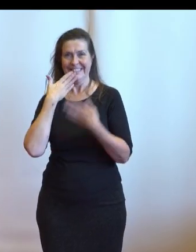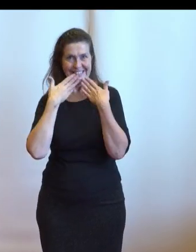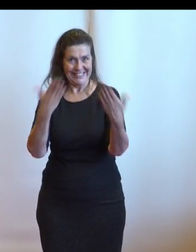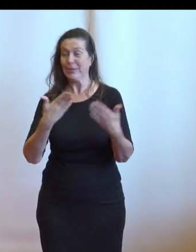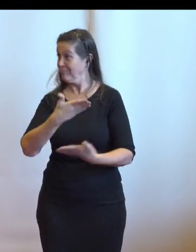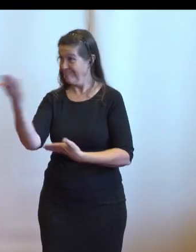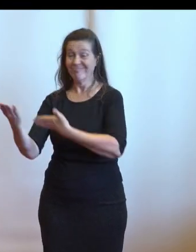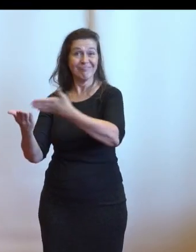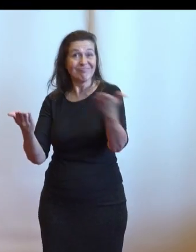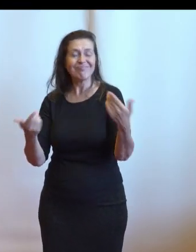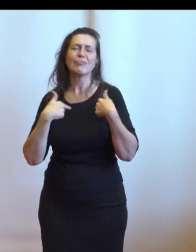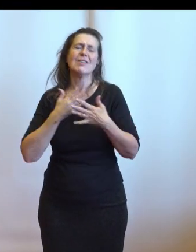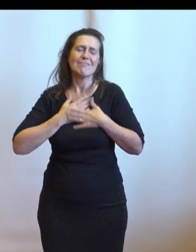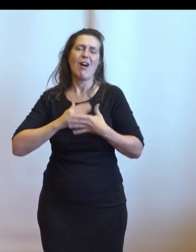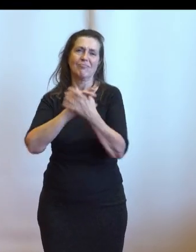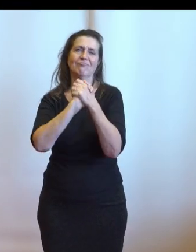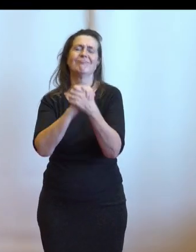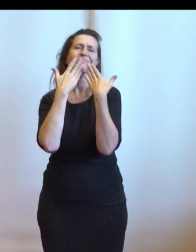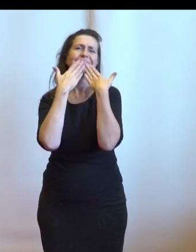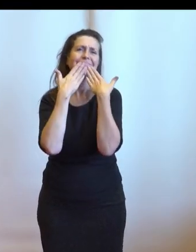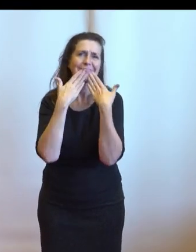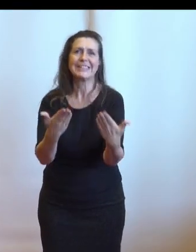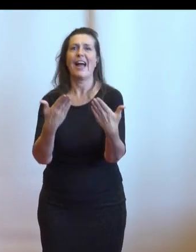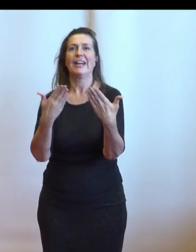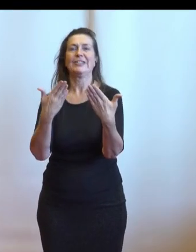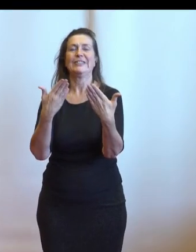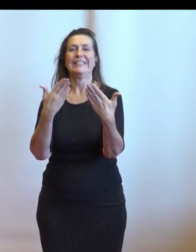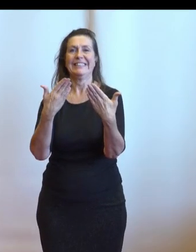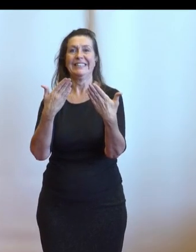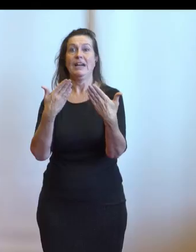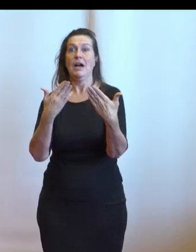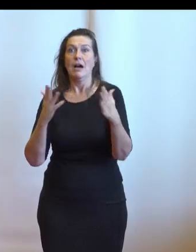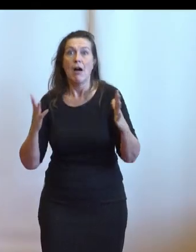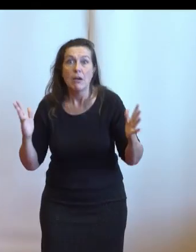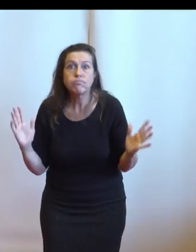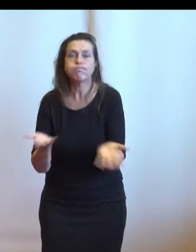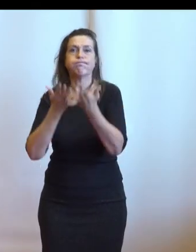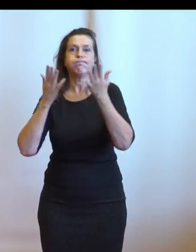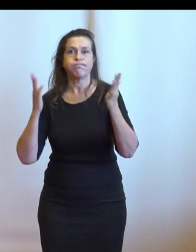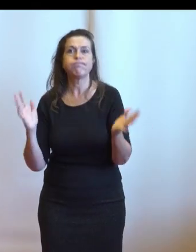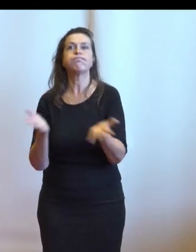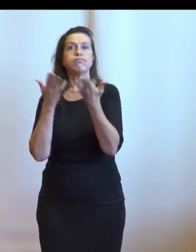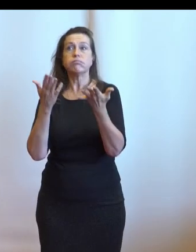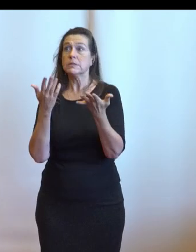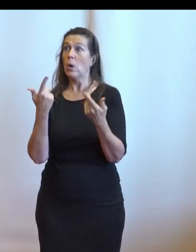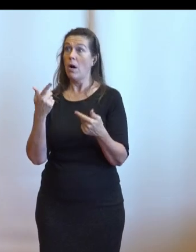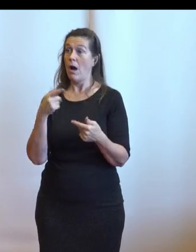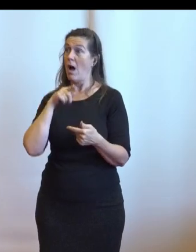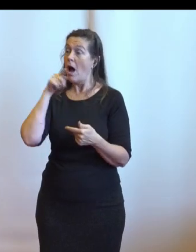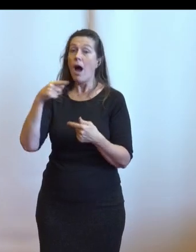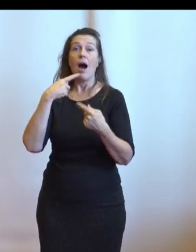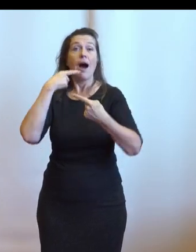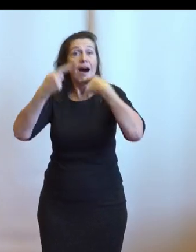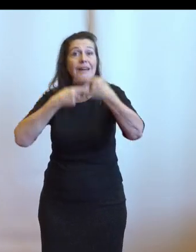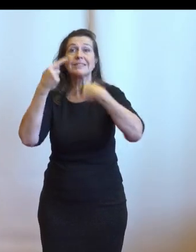first of all would like to thank you very, very much for actually promoting with everything you said